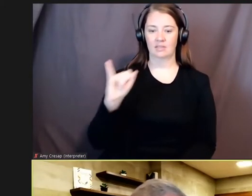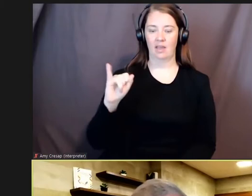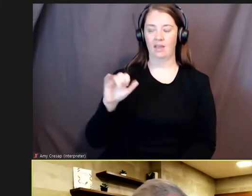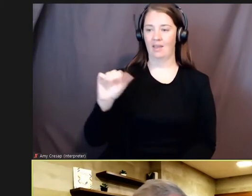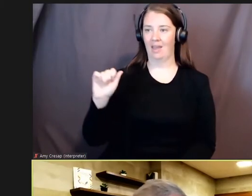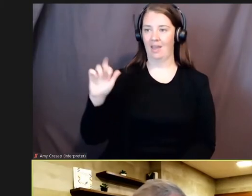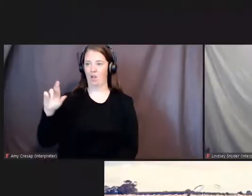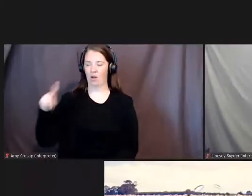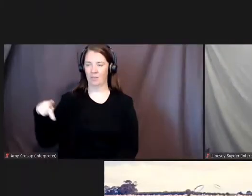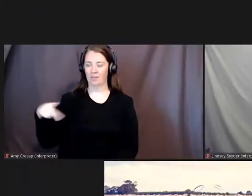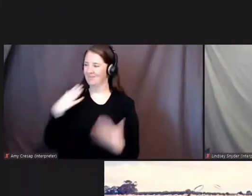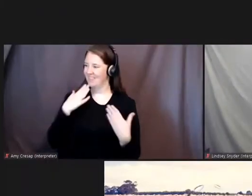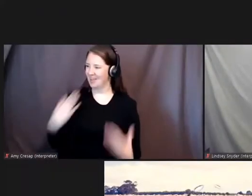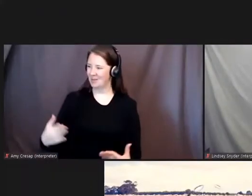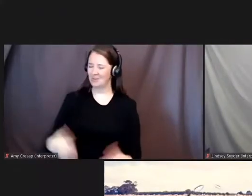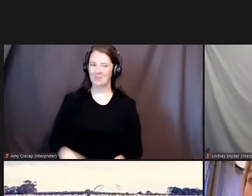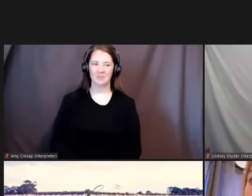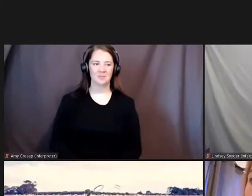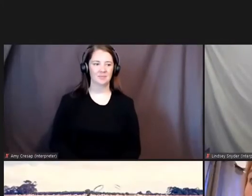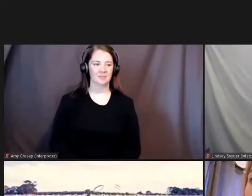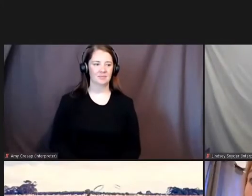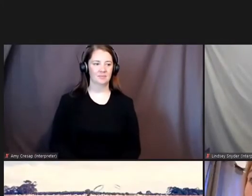Thank you.